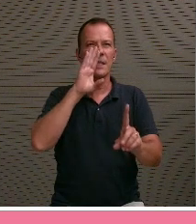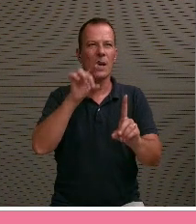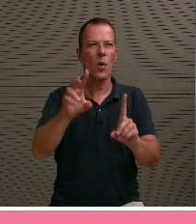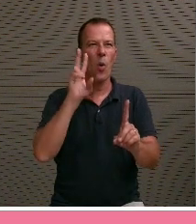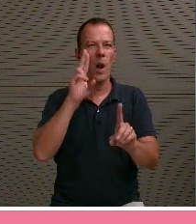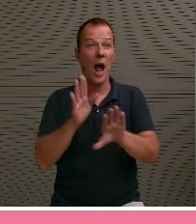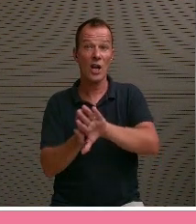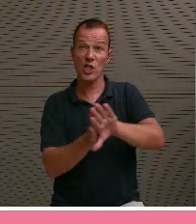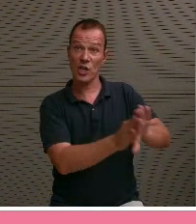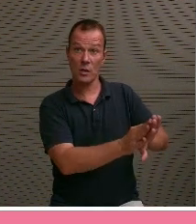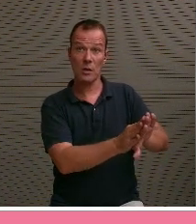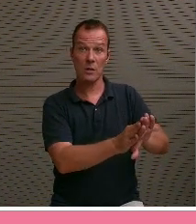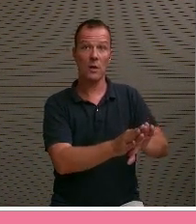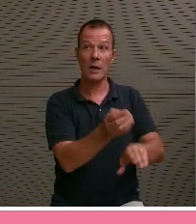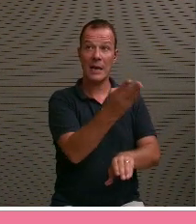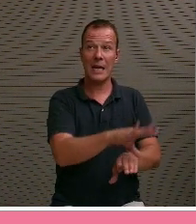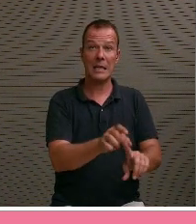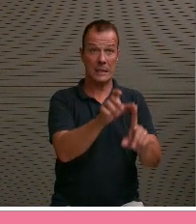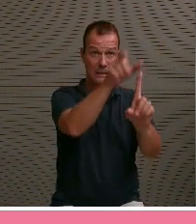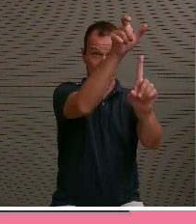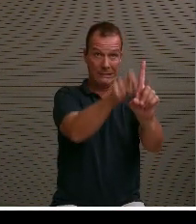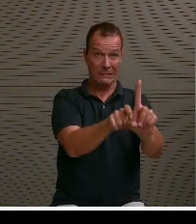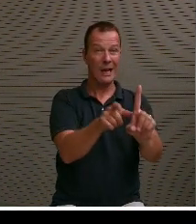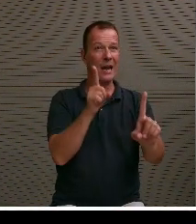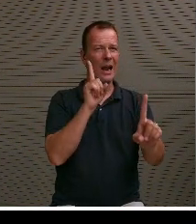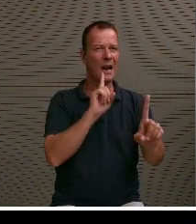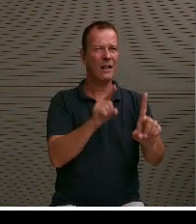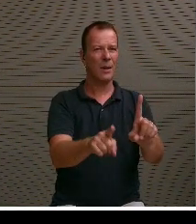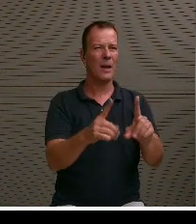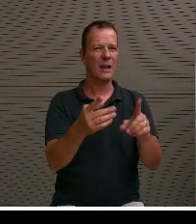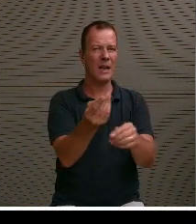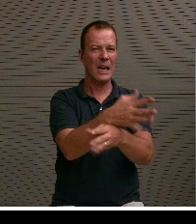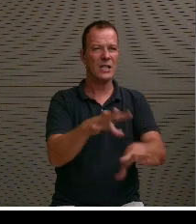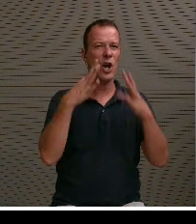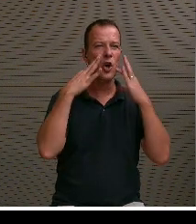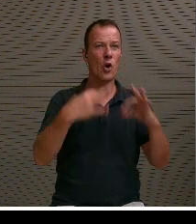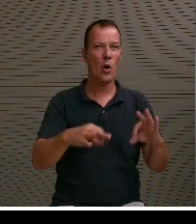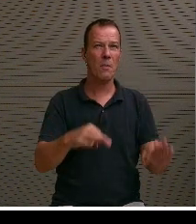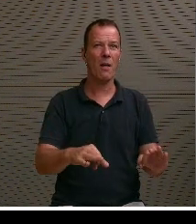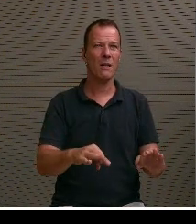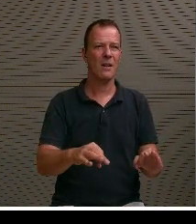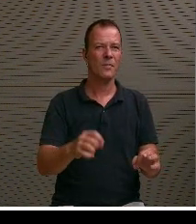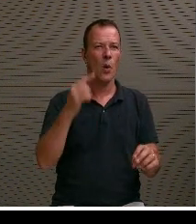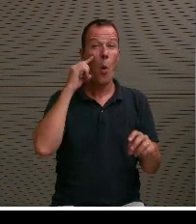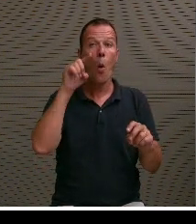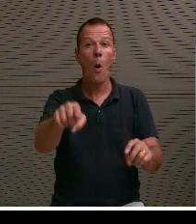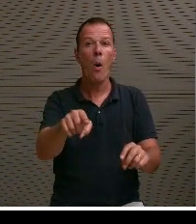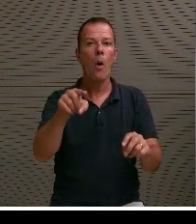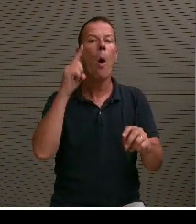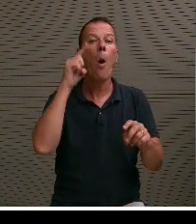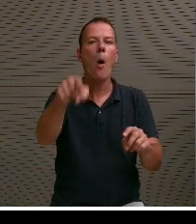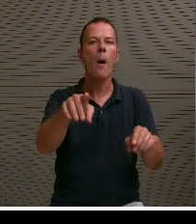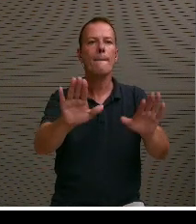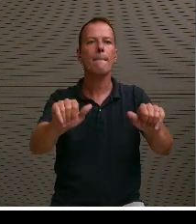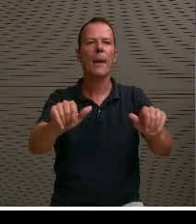left, you would say that it's a normal child. But if you look at her feet, they are very